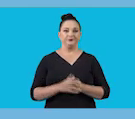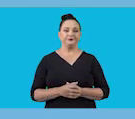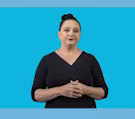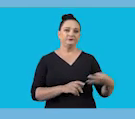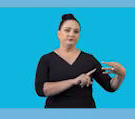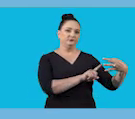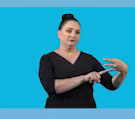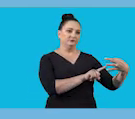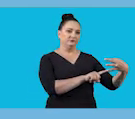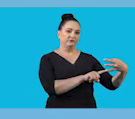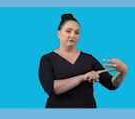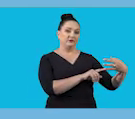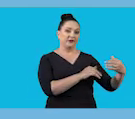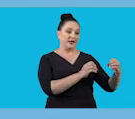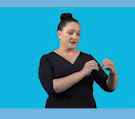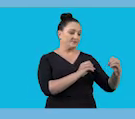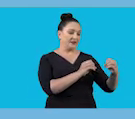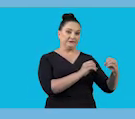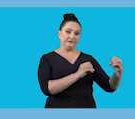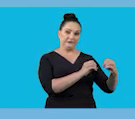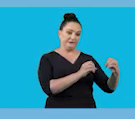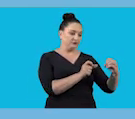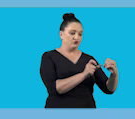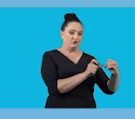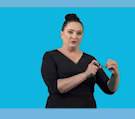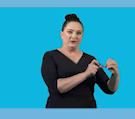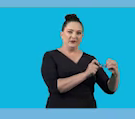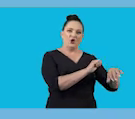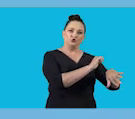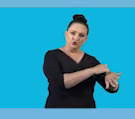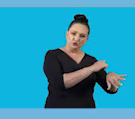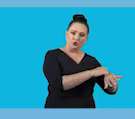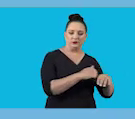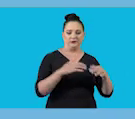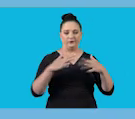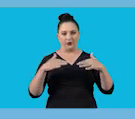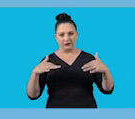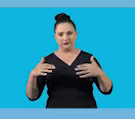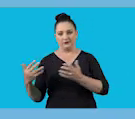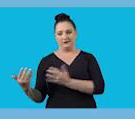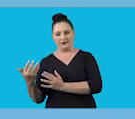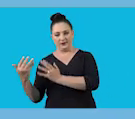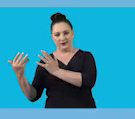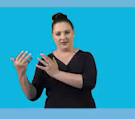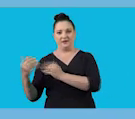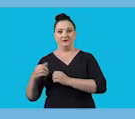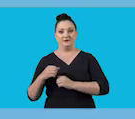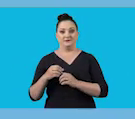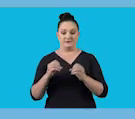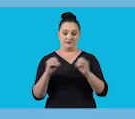Now, thirdly, the spaces between the particles, the spaces between a solid, between a liquid, and also between